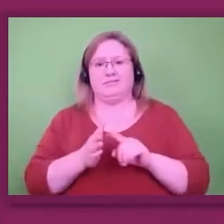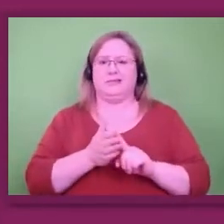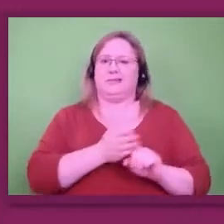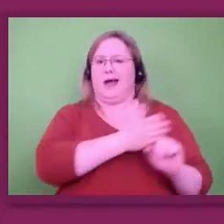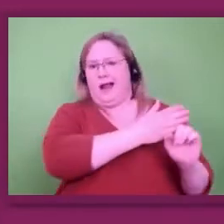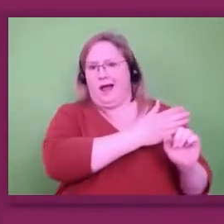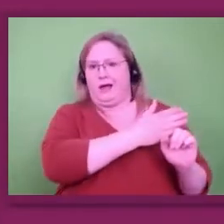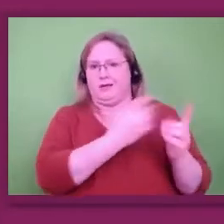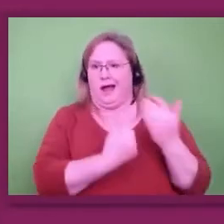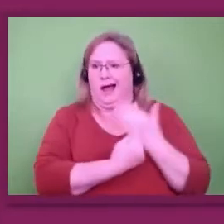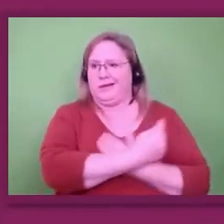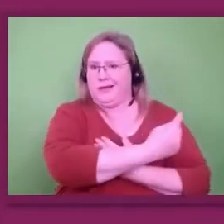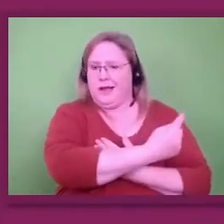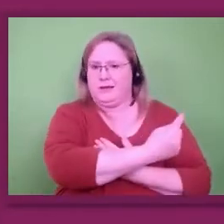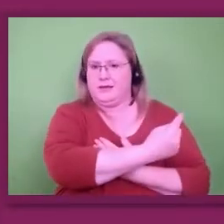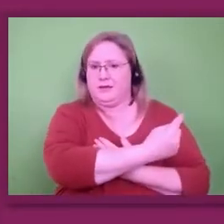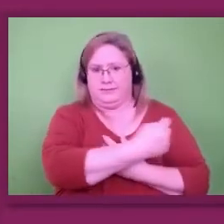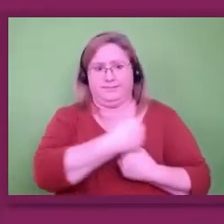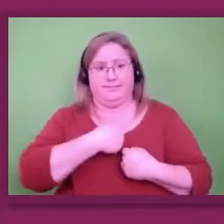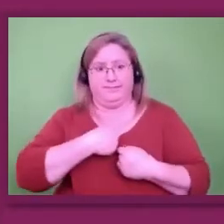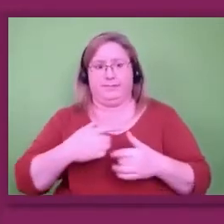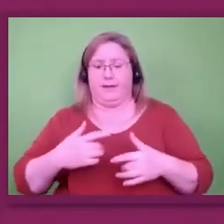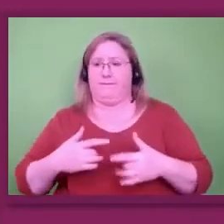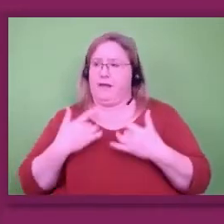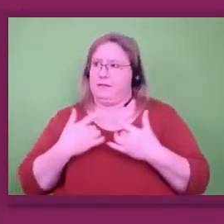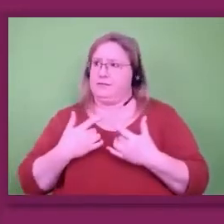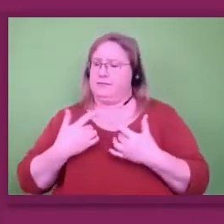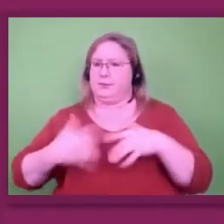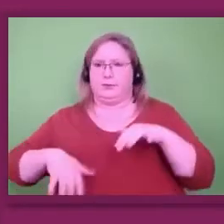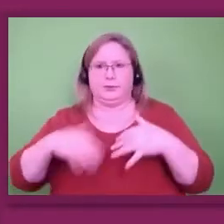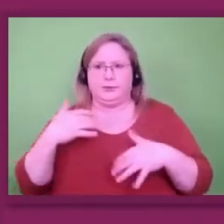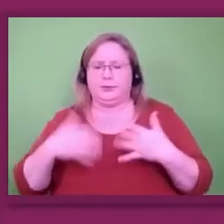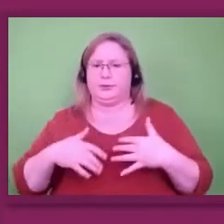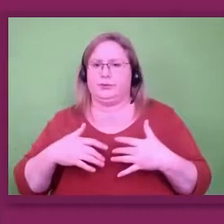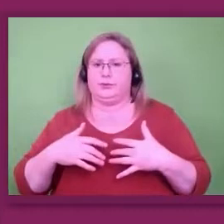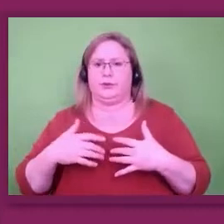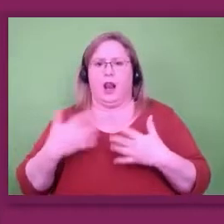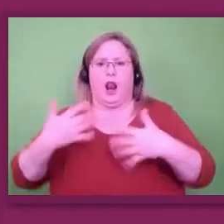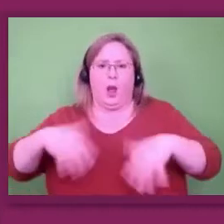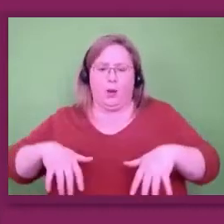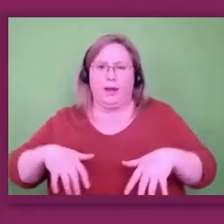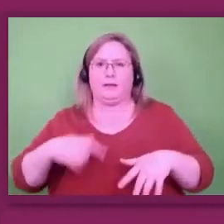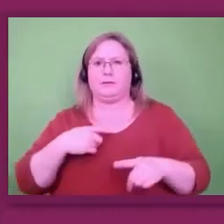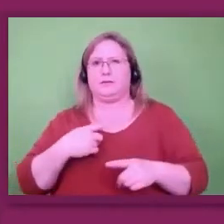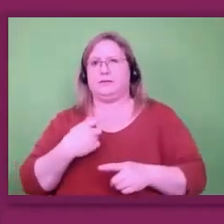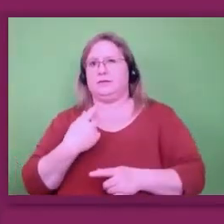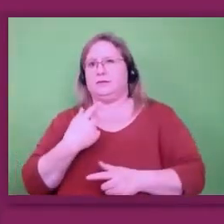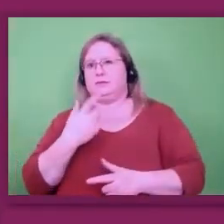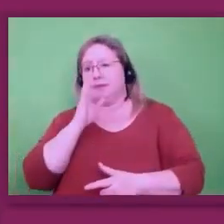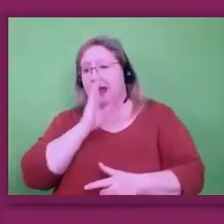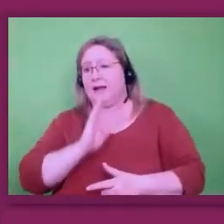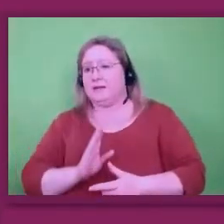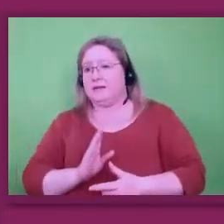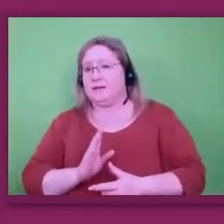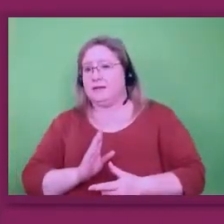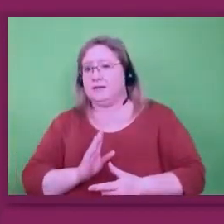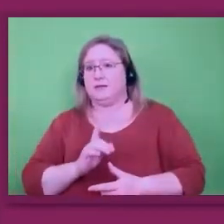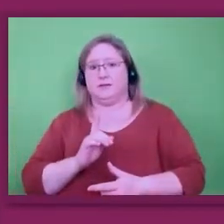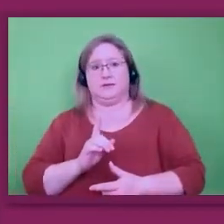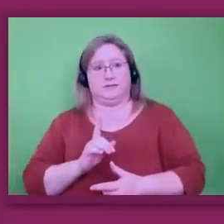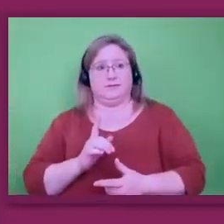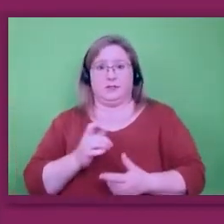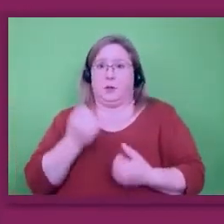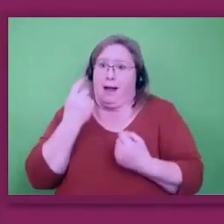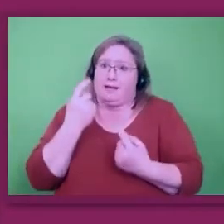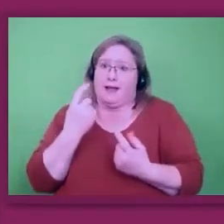experienced the pain, the loneliness, the sadness, and I know firsthand how it feels when you're on the receiving end of this particular